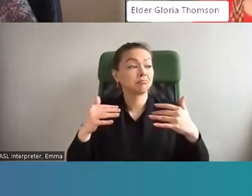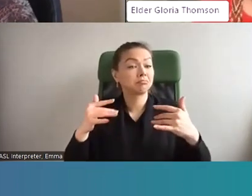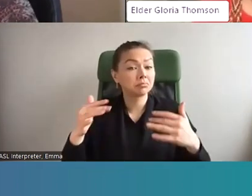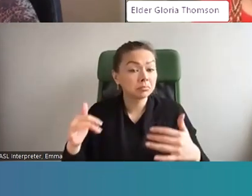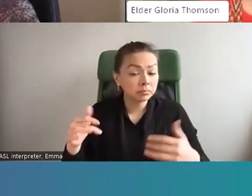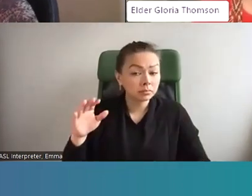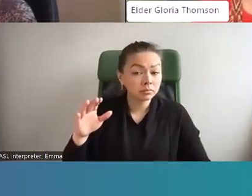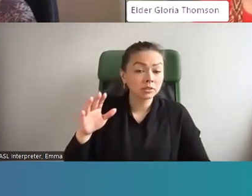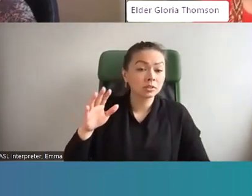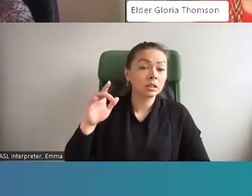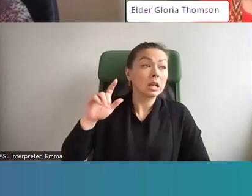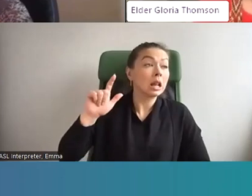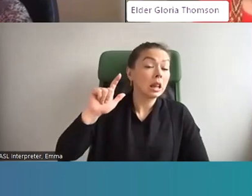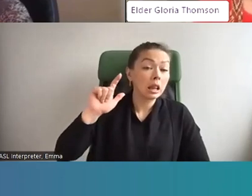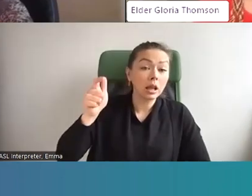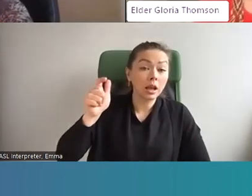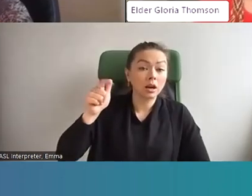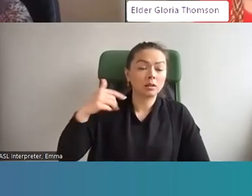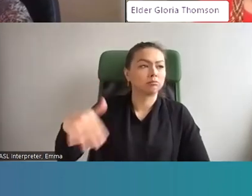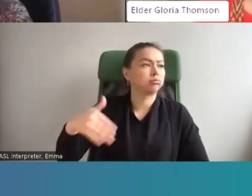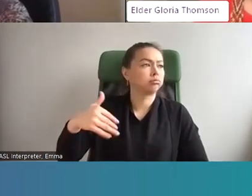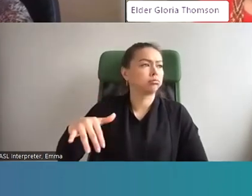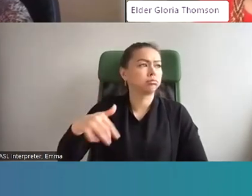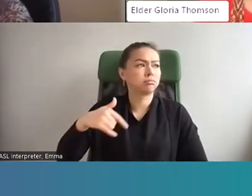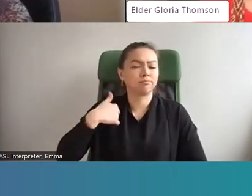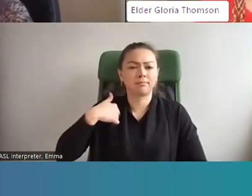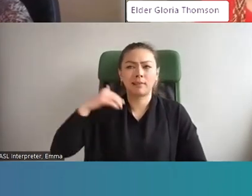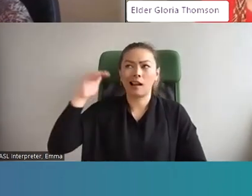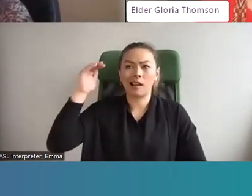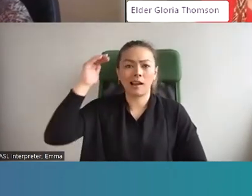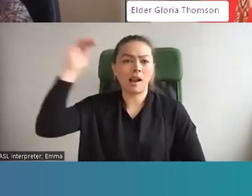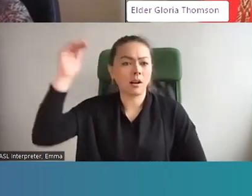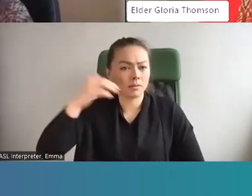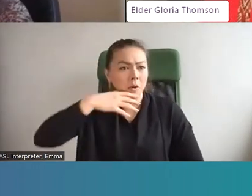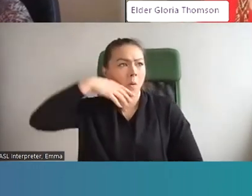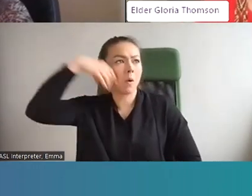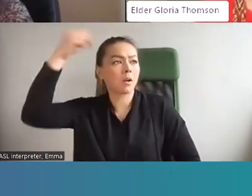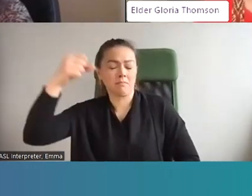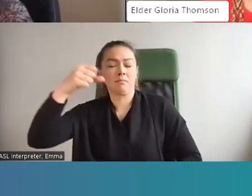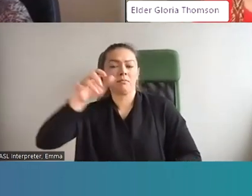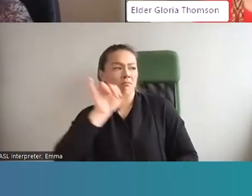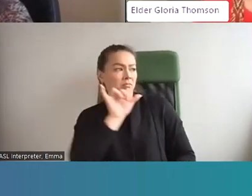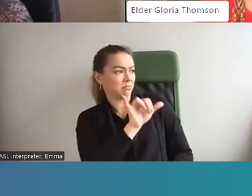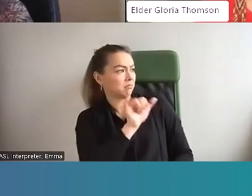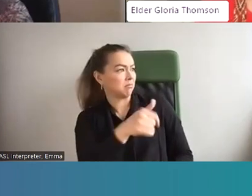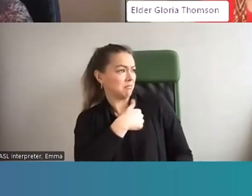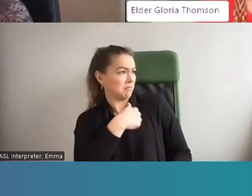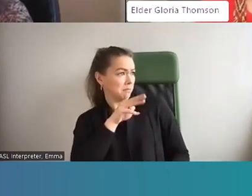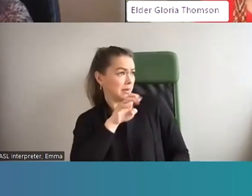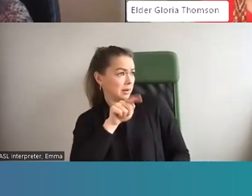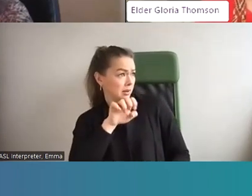people until I was well into my adulthood. So my journey has